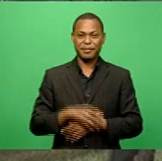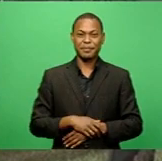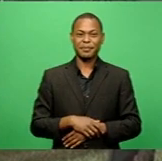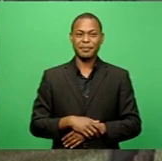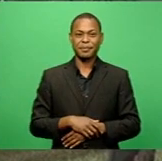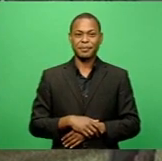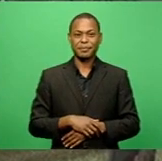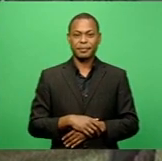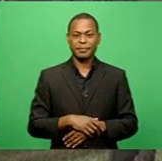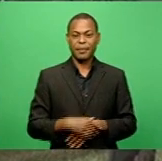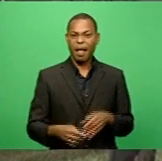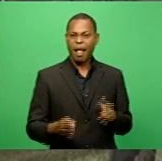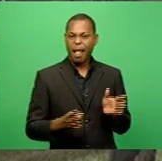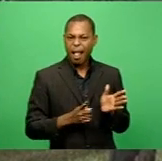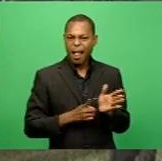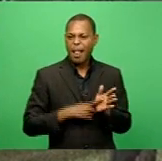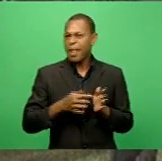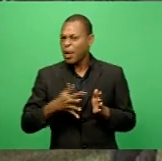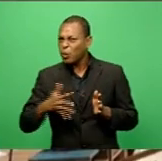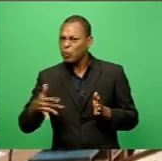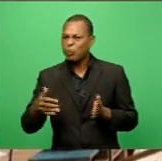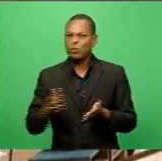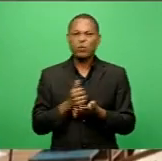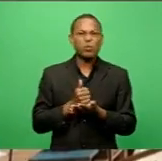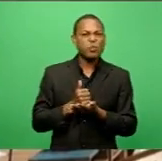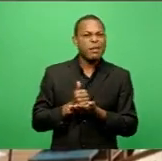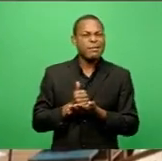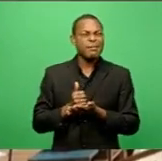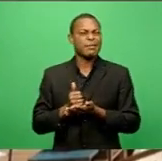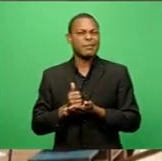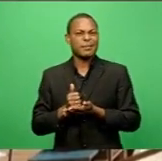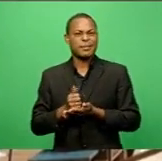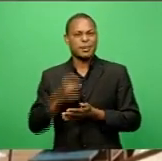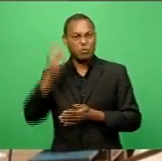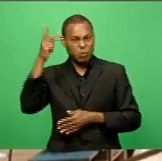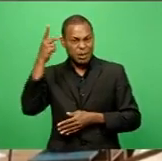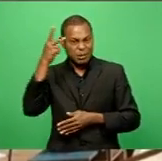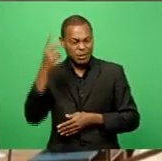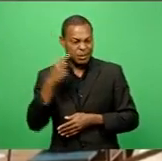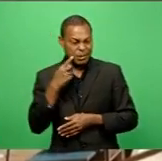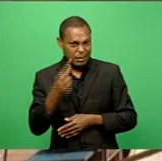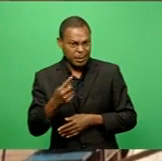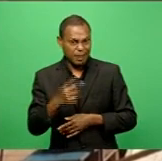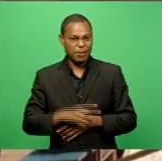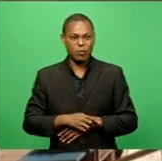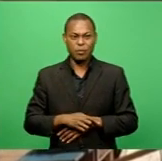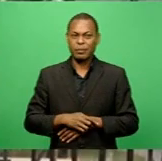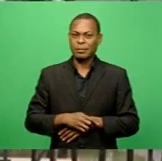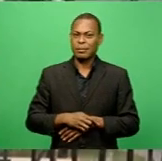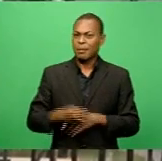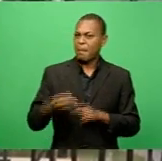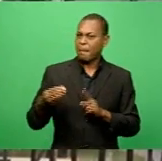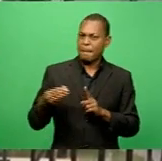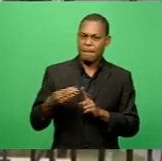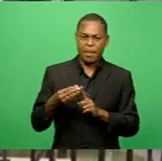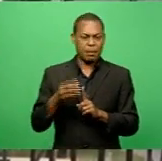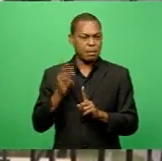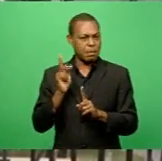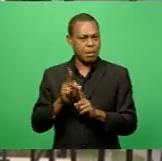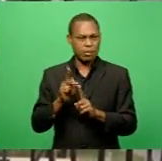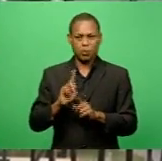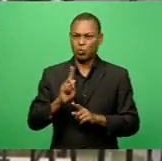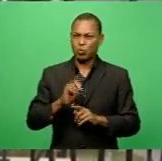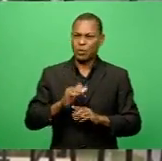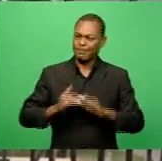Lekutu Secondary School Acting Principal Agnendra Kumar says it's critical to rebuild classrooms at a standard that